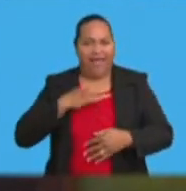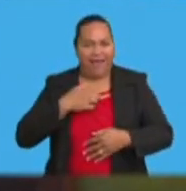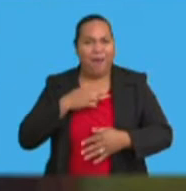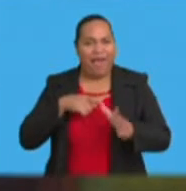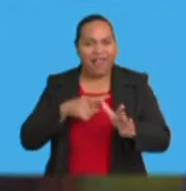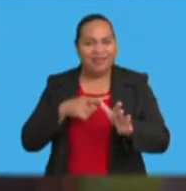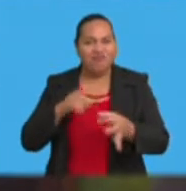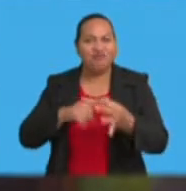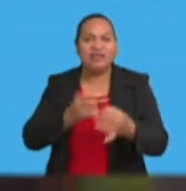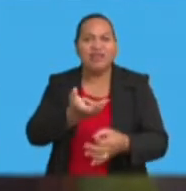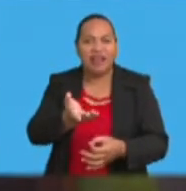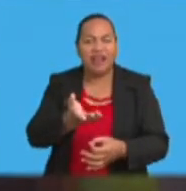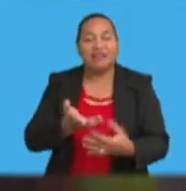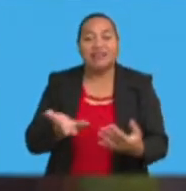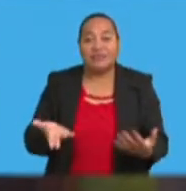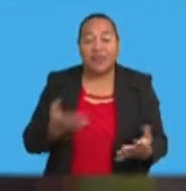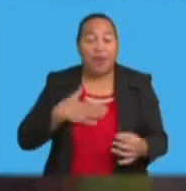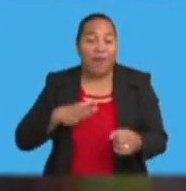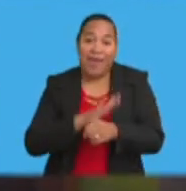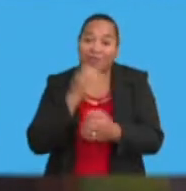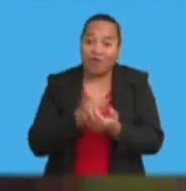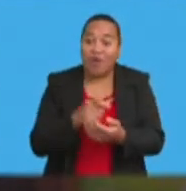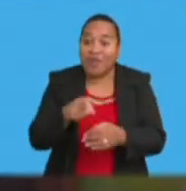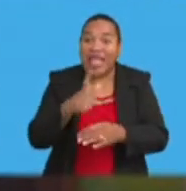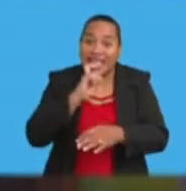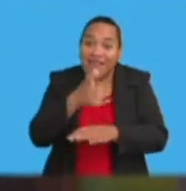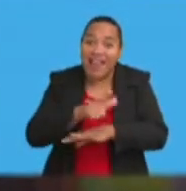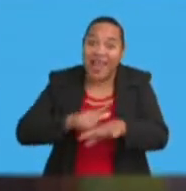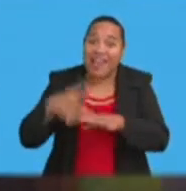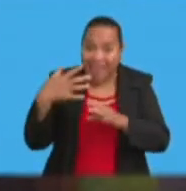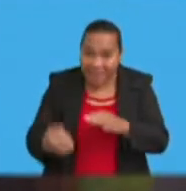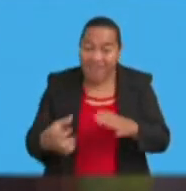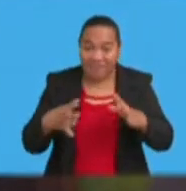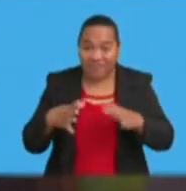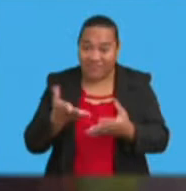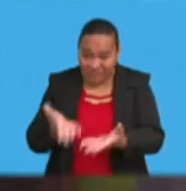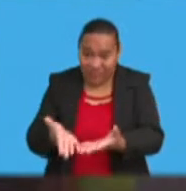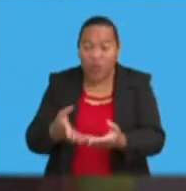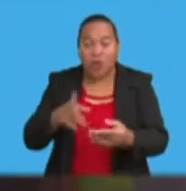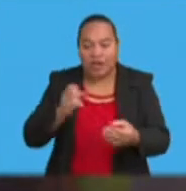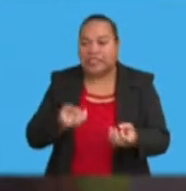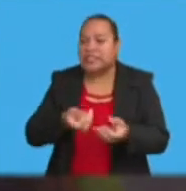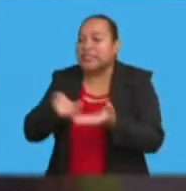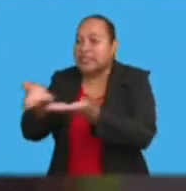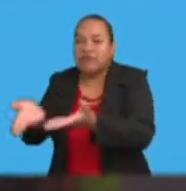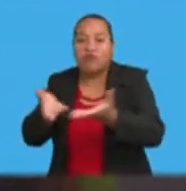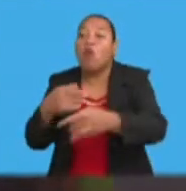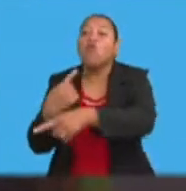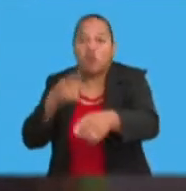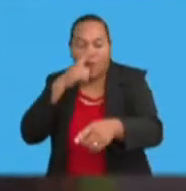I'm answering the question. We have made sure that if there's land available, we need to make the land available to those that are willing to work